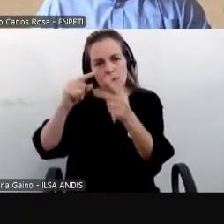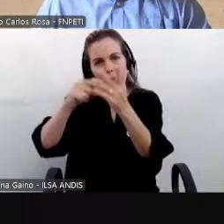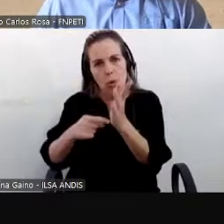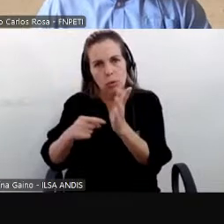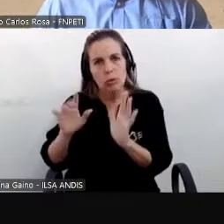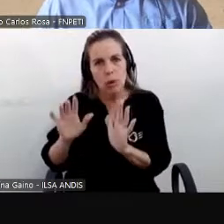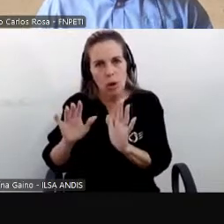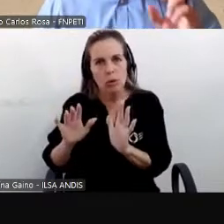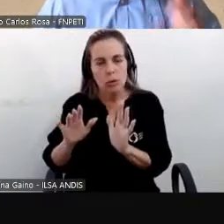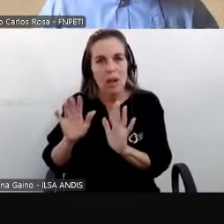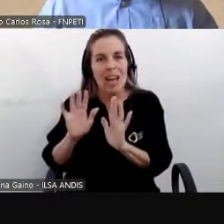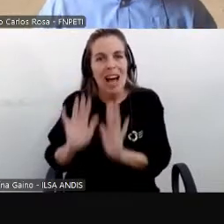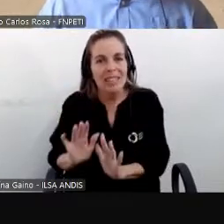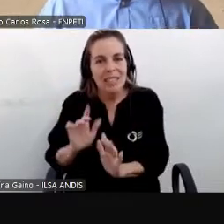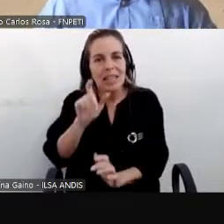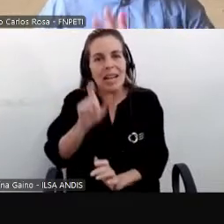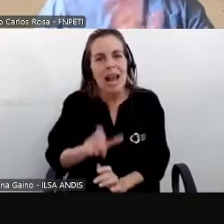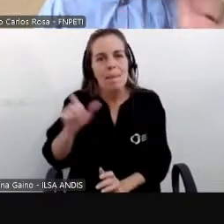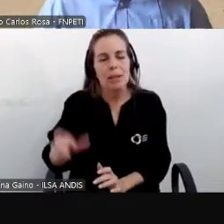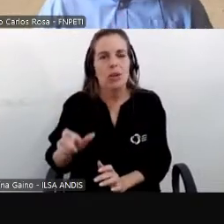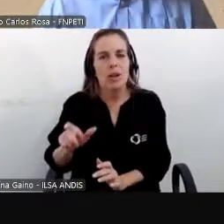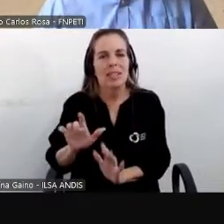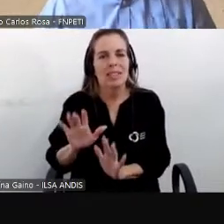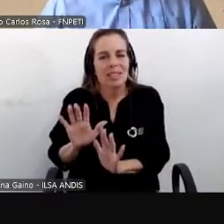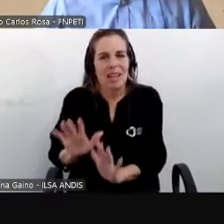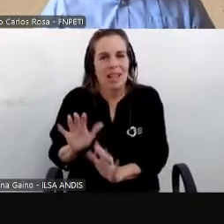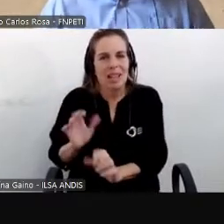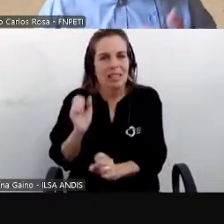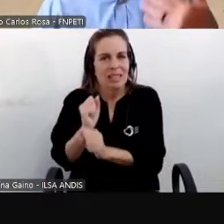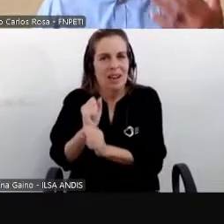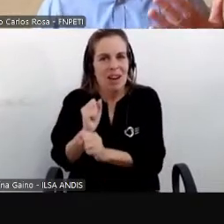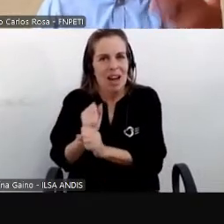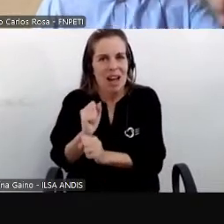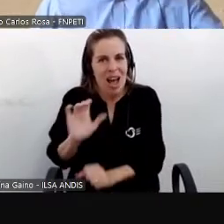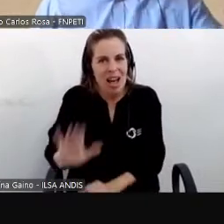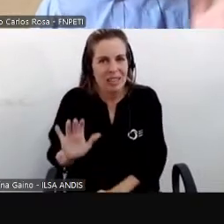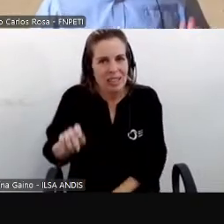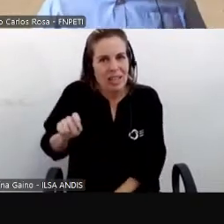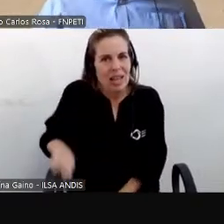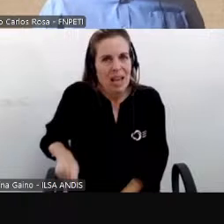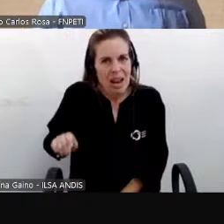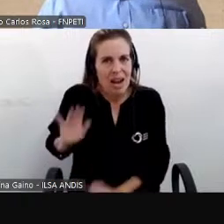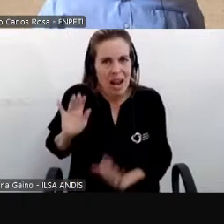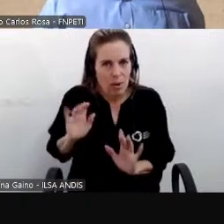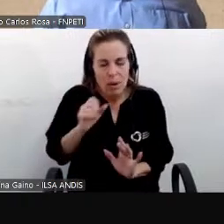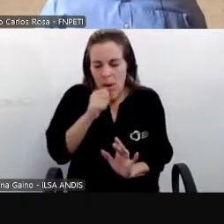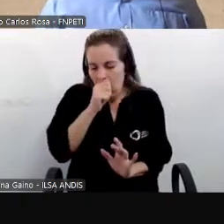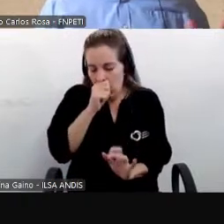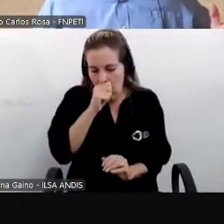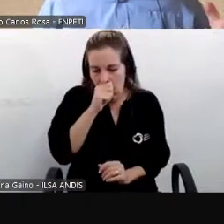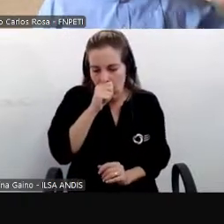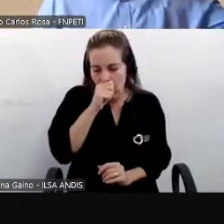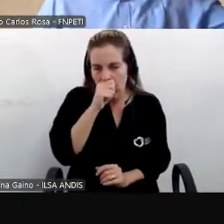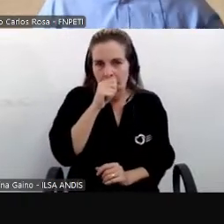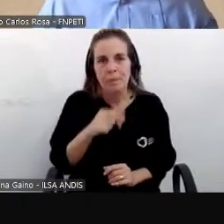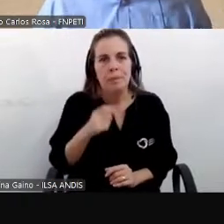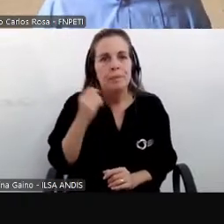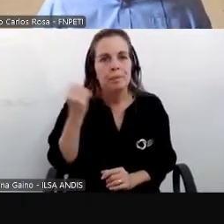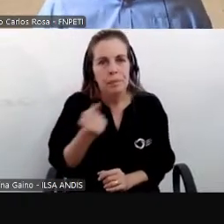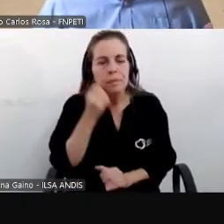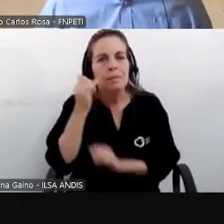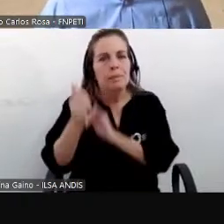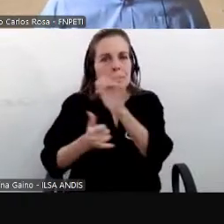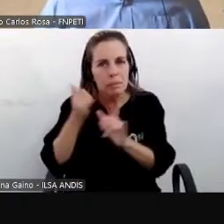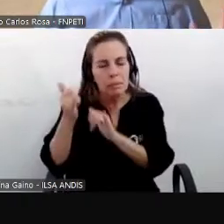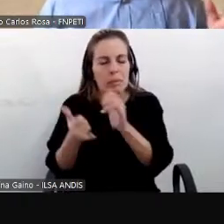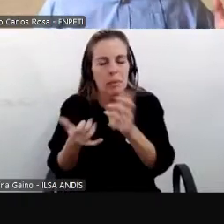are just contributing factors that make workers more vulnerable to end up doing slave labor. It's